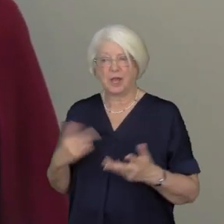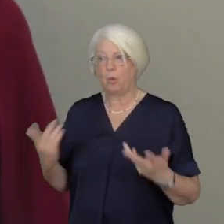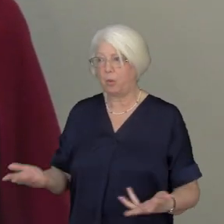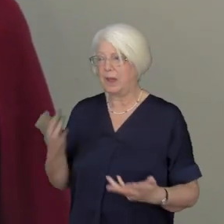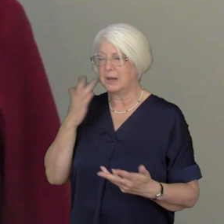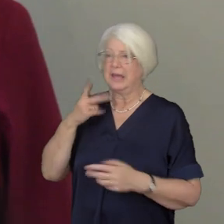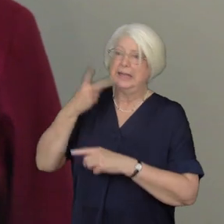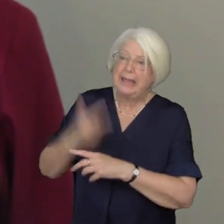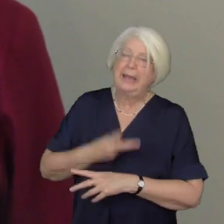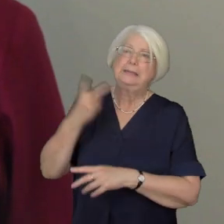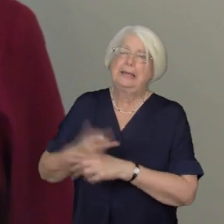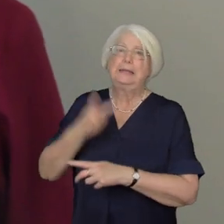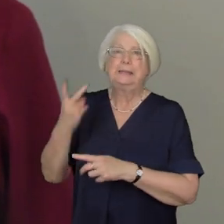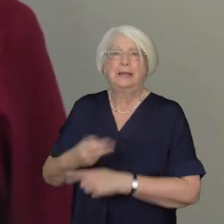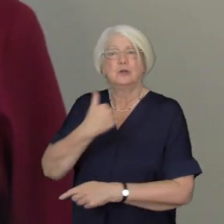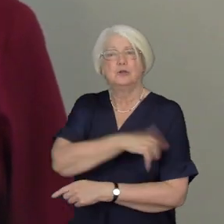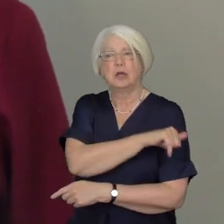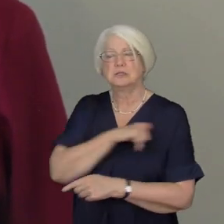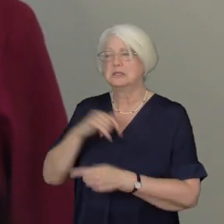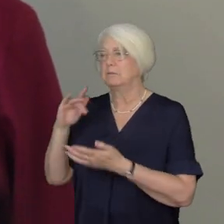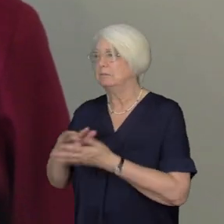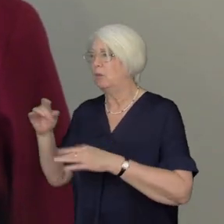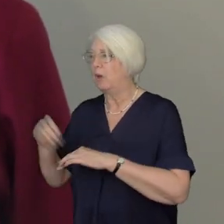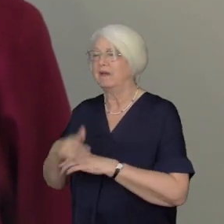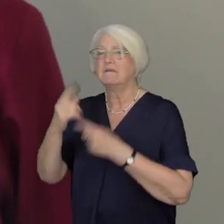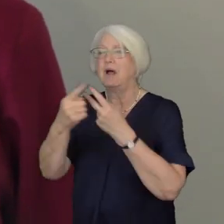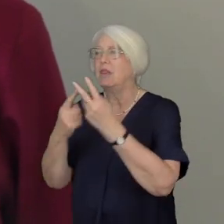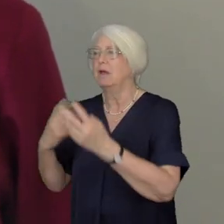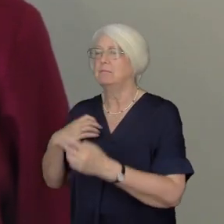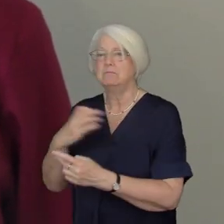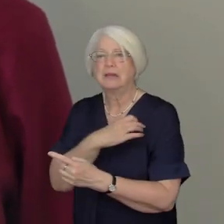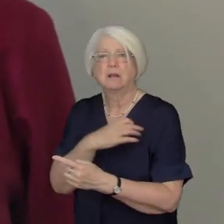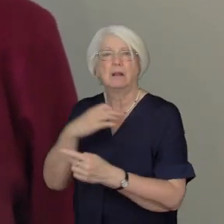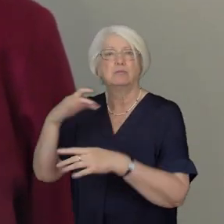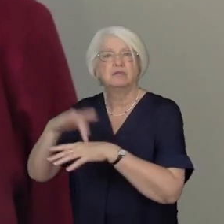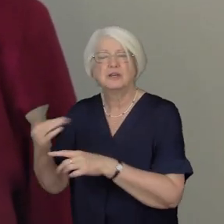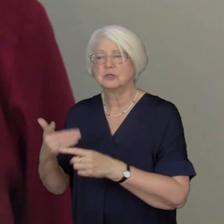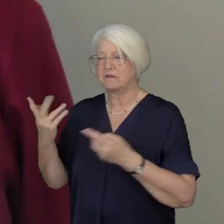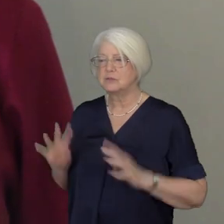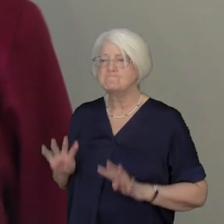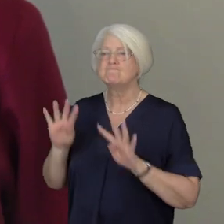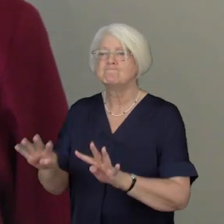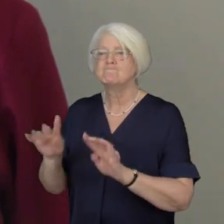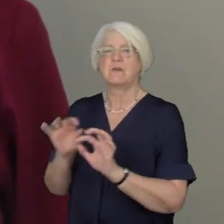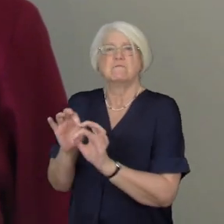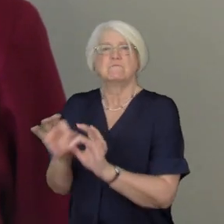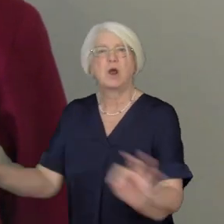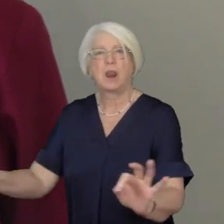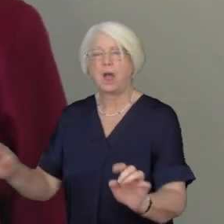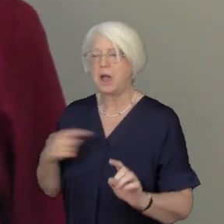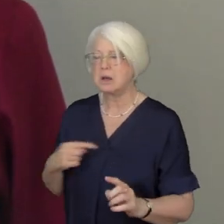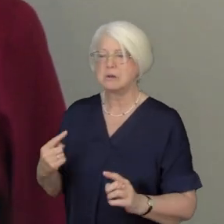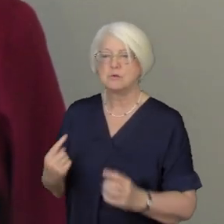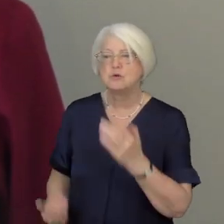themselves again in the front line in a battle against another infection? They've had to take on new roles. They've